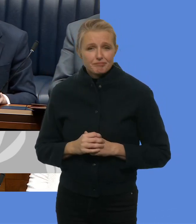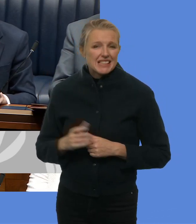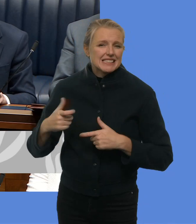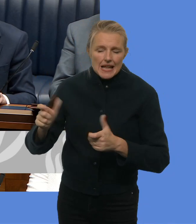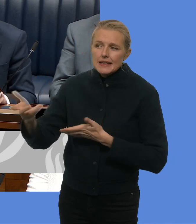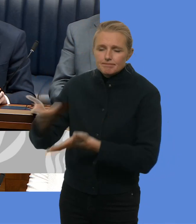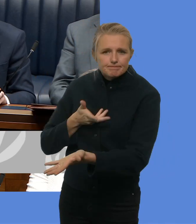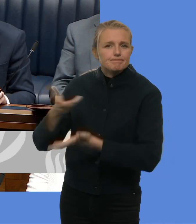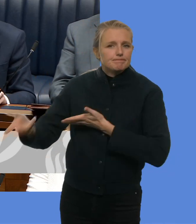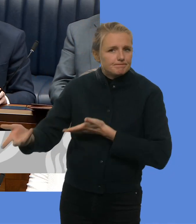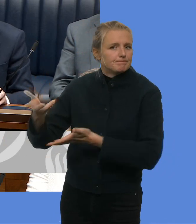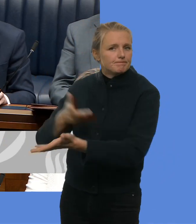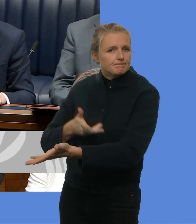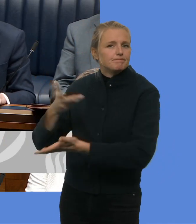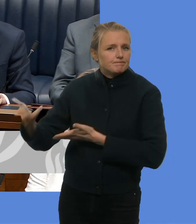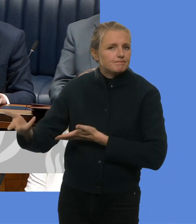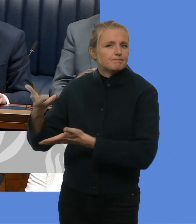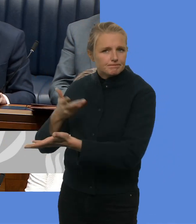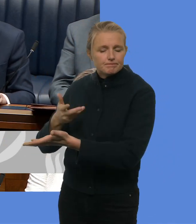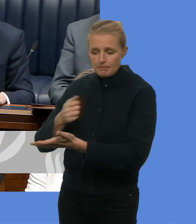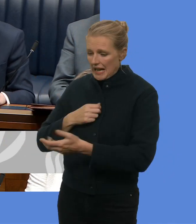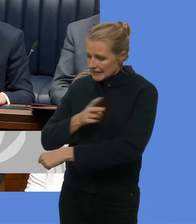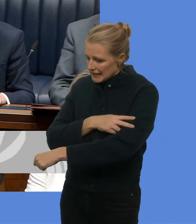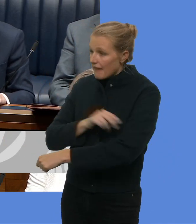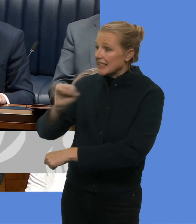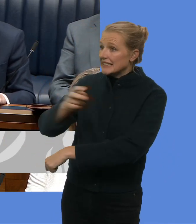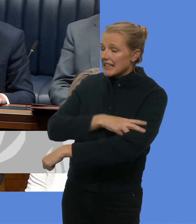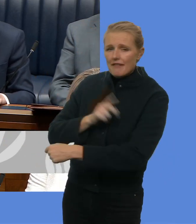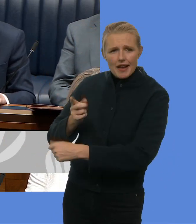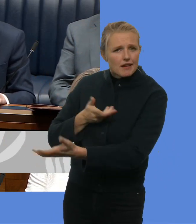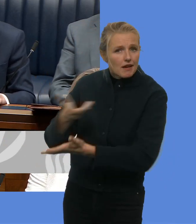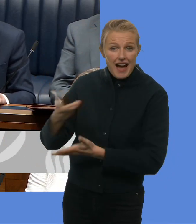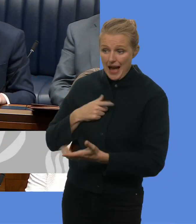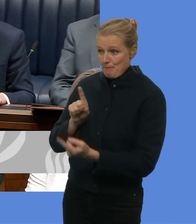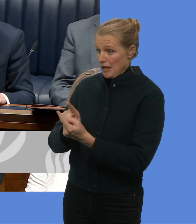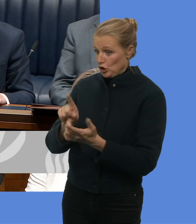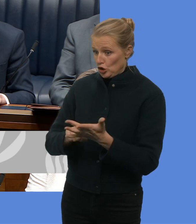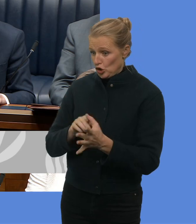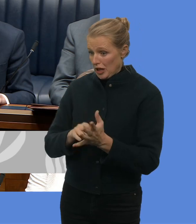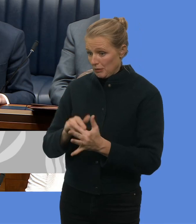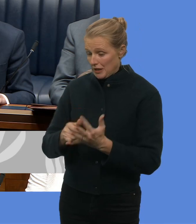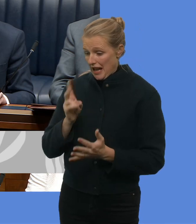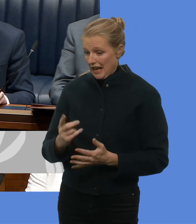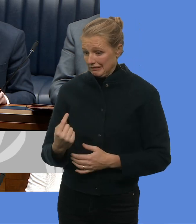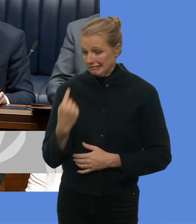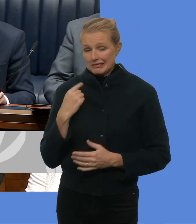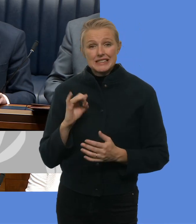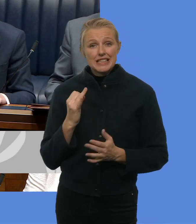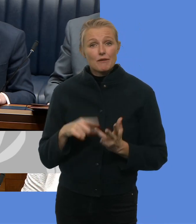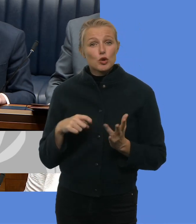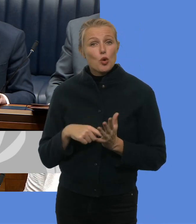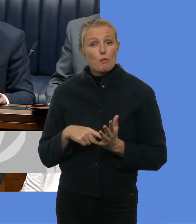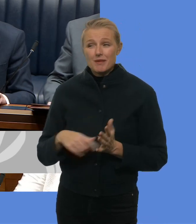to engage with my officials and his officials, and I met again with James Murray on the 7th of October to